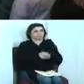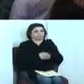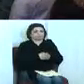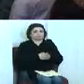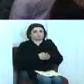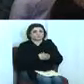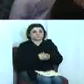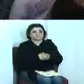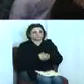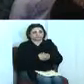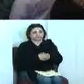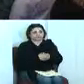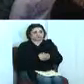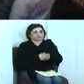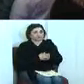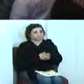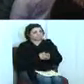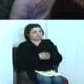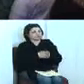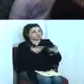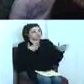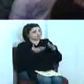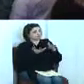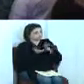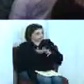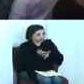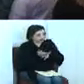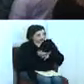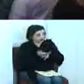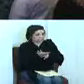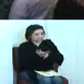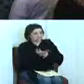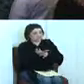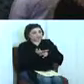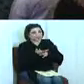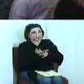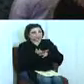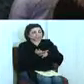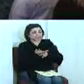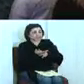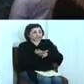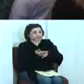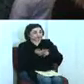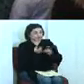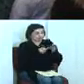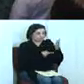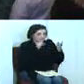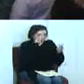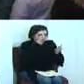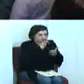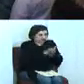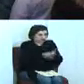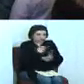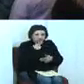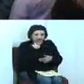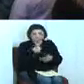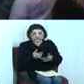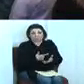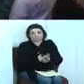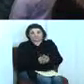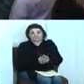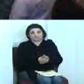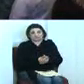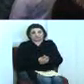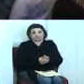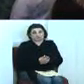And you can walk right through. It doesn't matter what you think, what you believe, what you've been told.